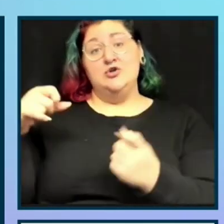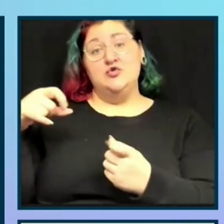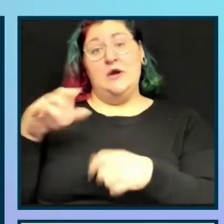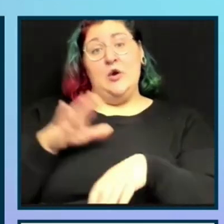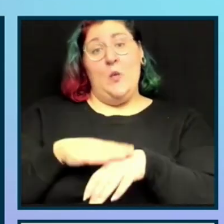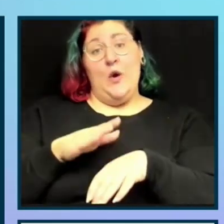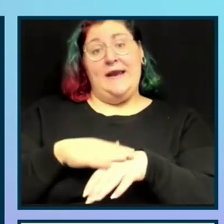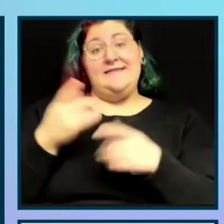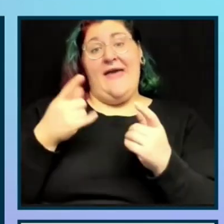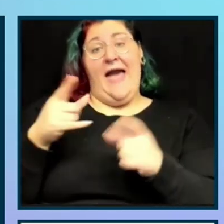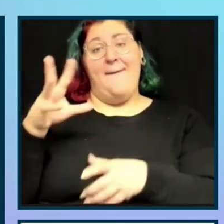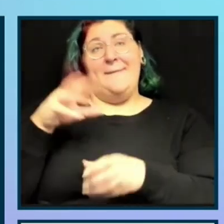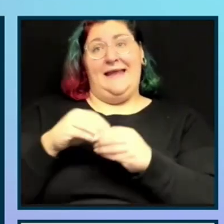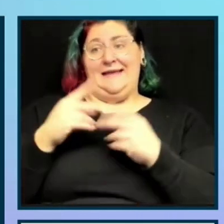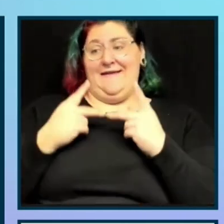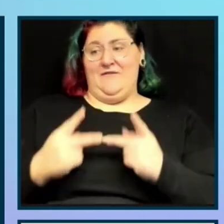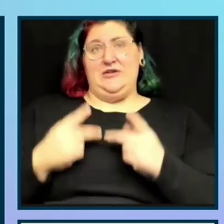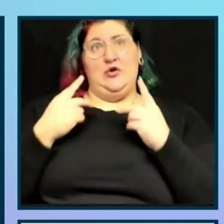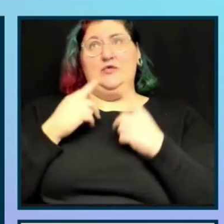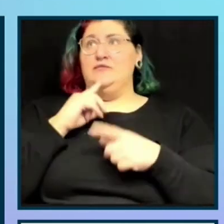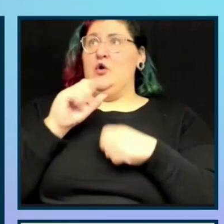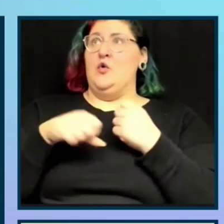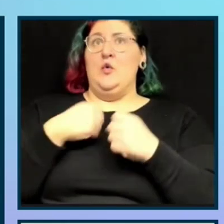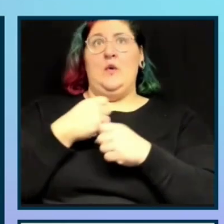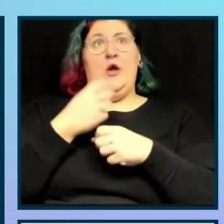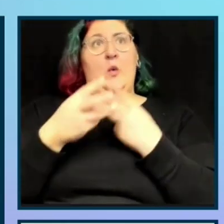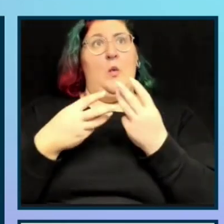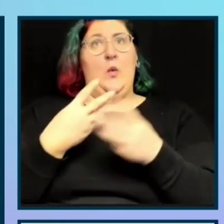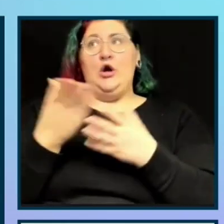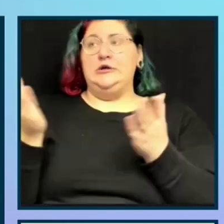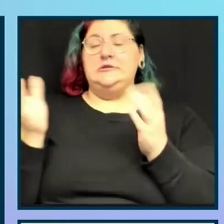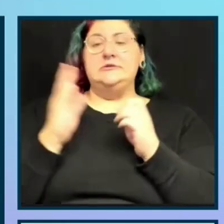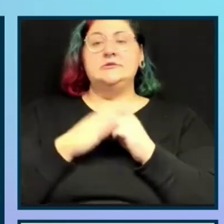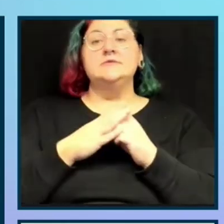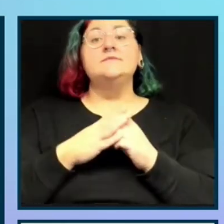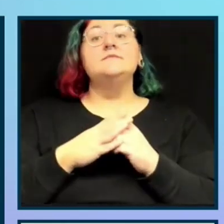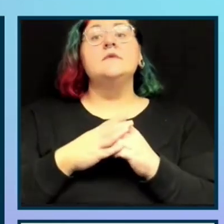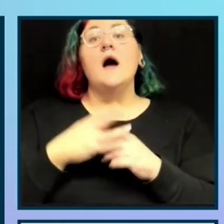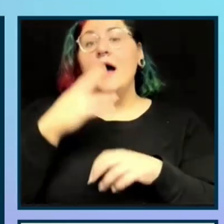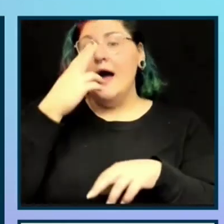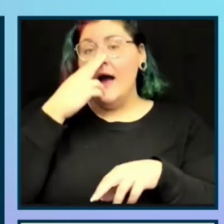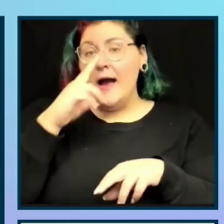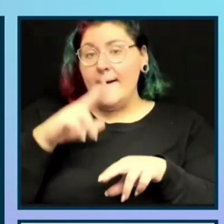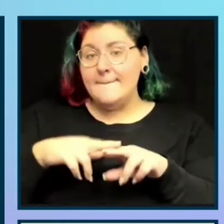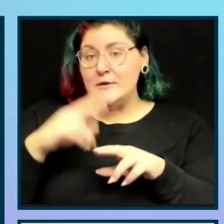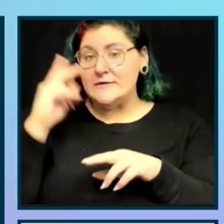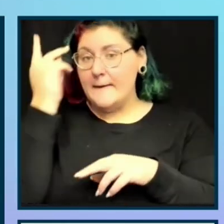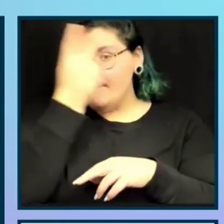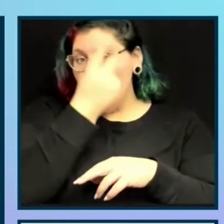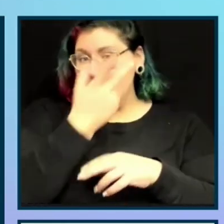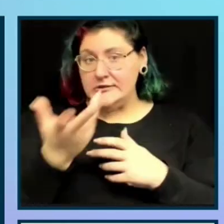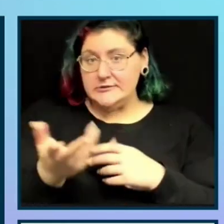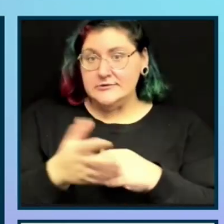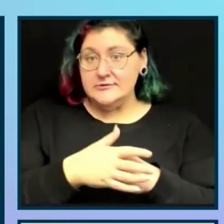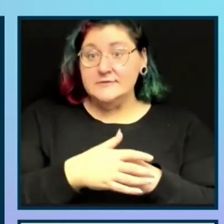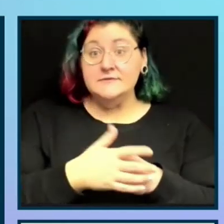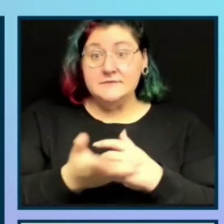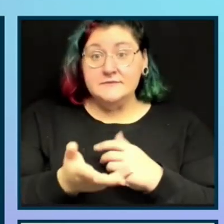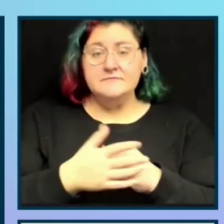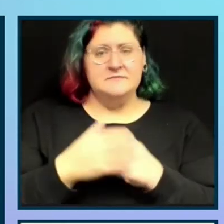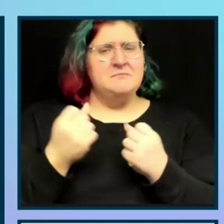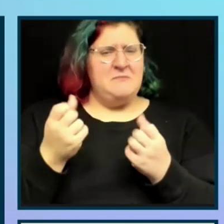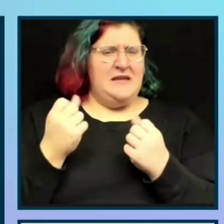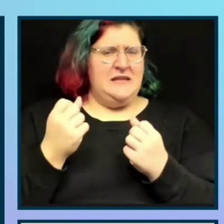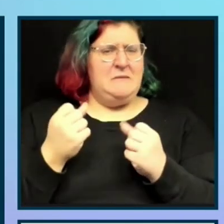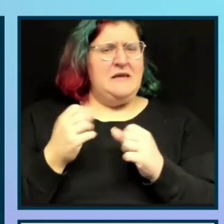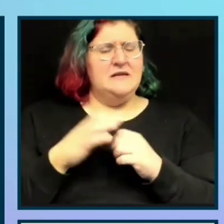And some of these are probably things you'll be familiar with. Amusement parks, they often have many warnings, such as this one, which is